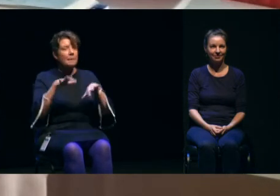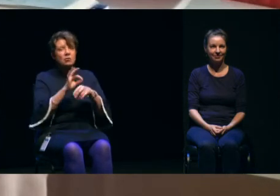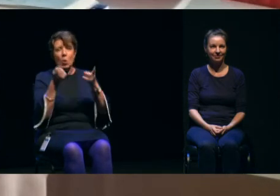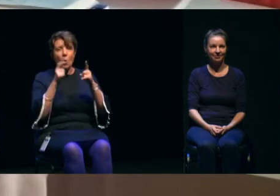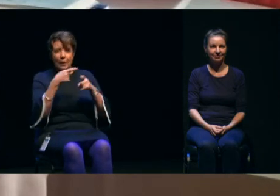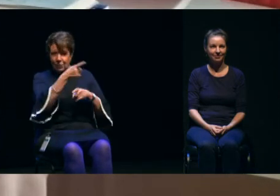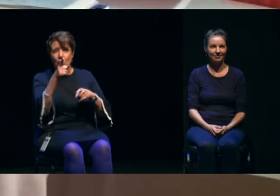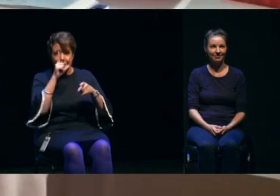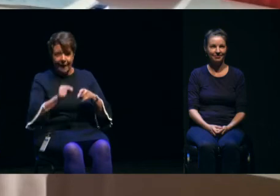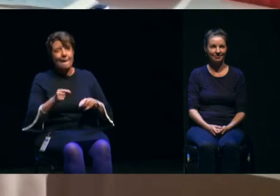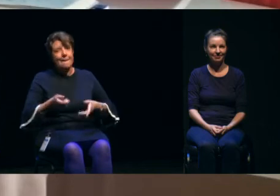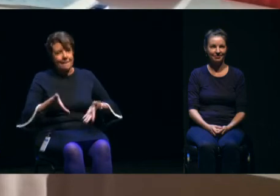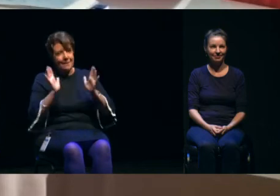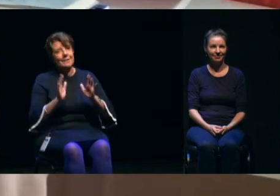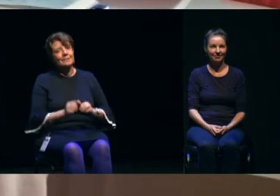you can do it.